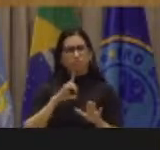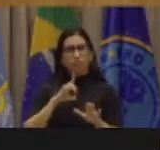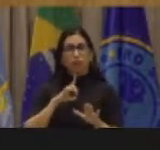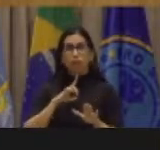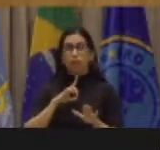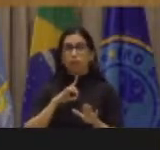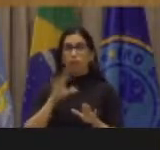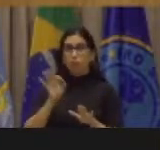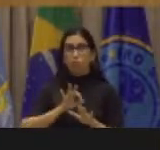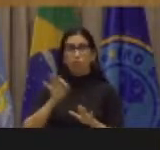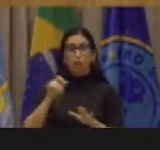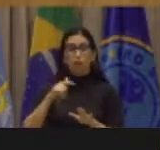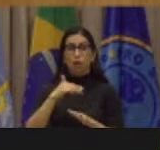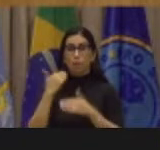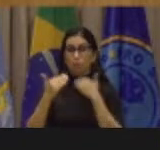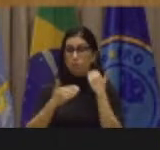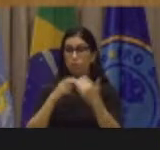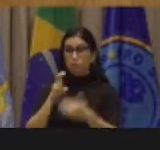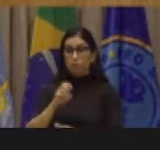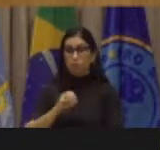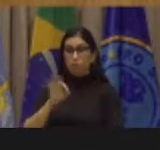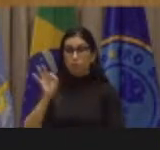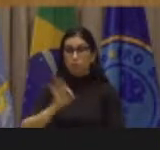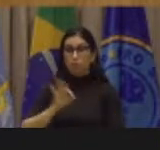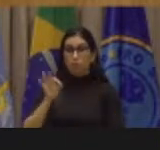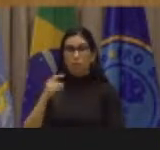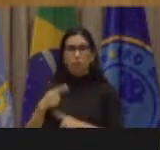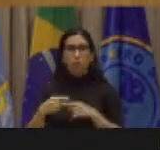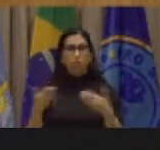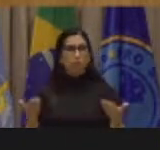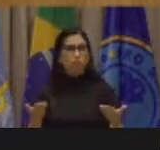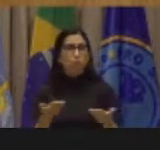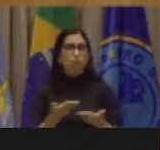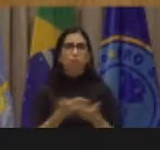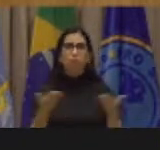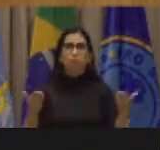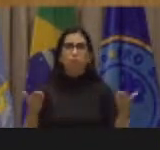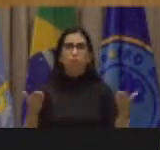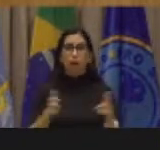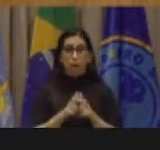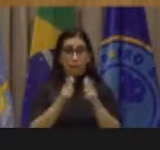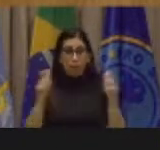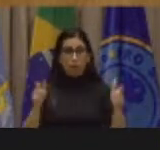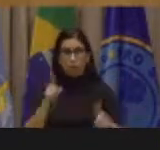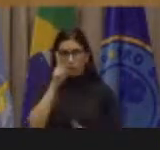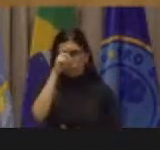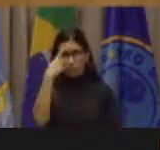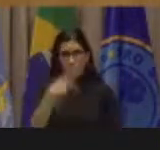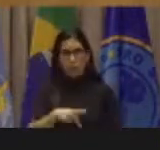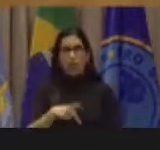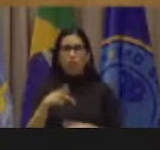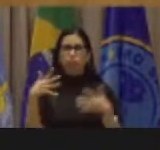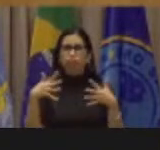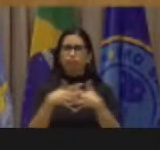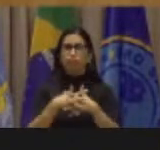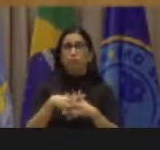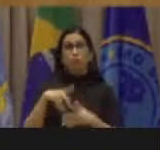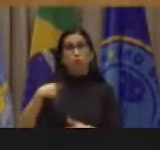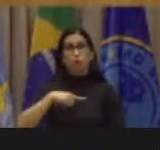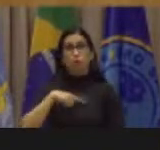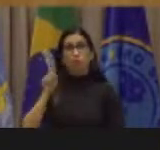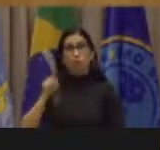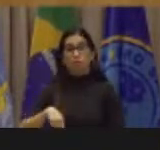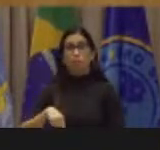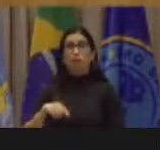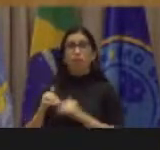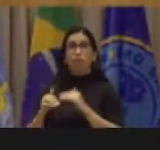sorry. And we had a mortality of 50%, as most of the hospitals here